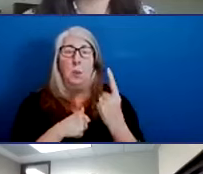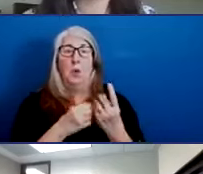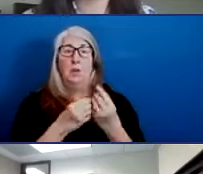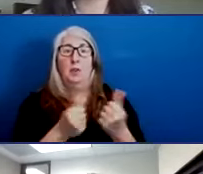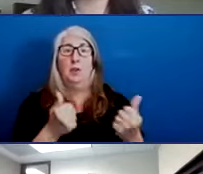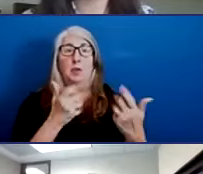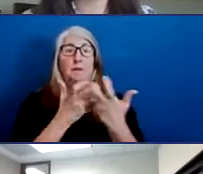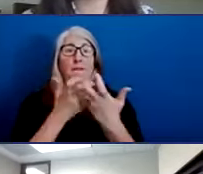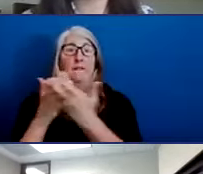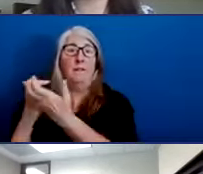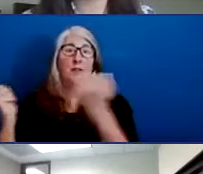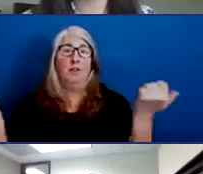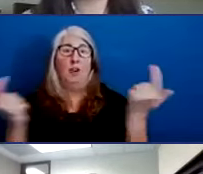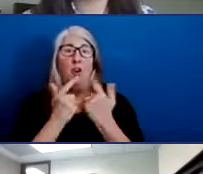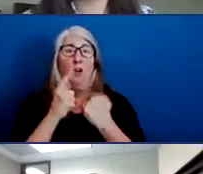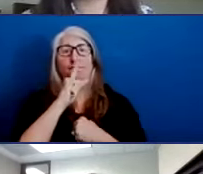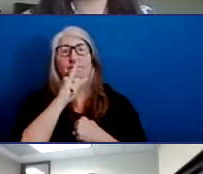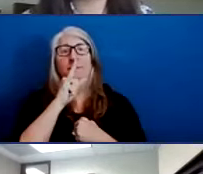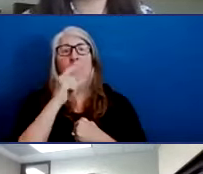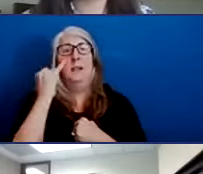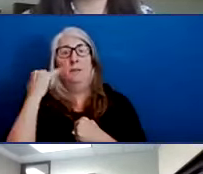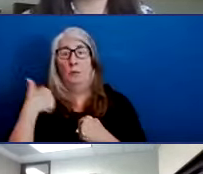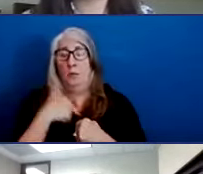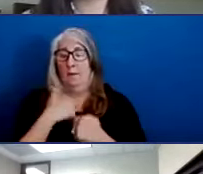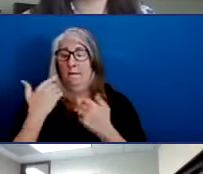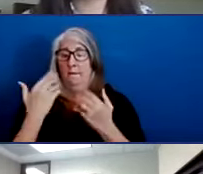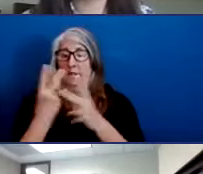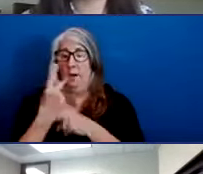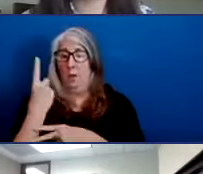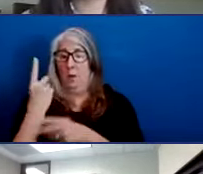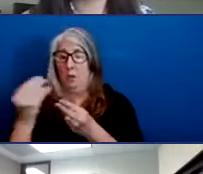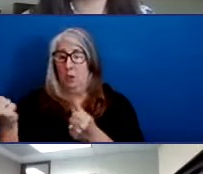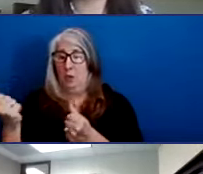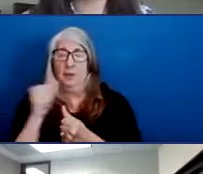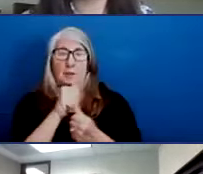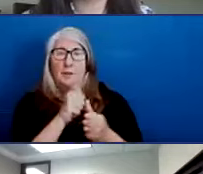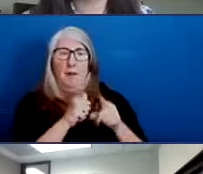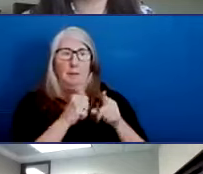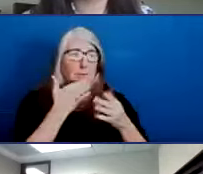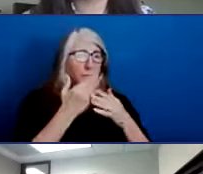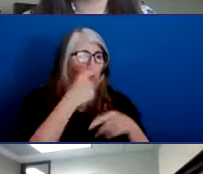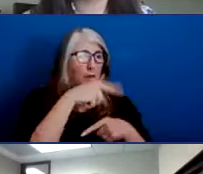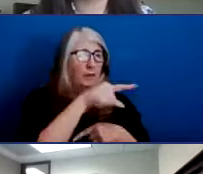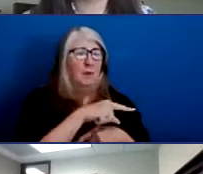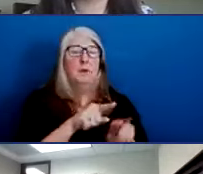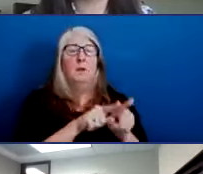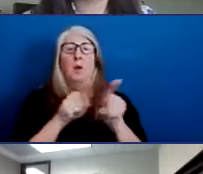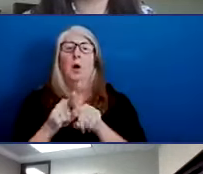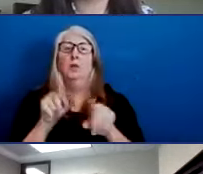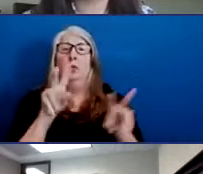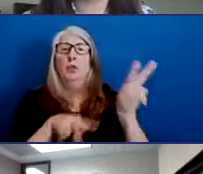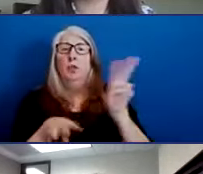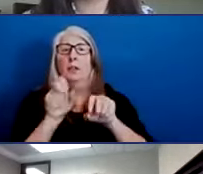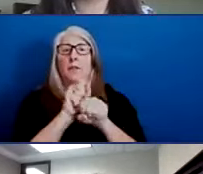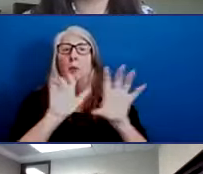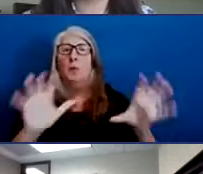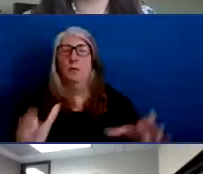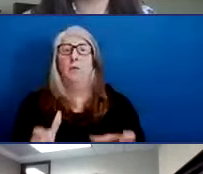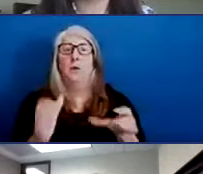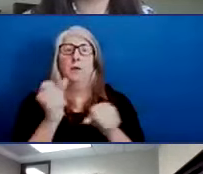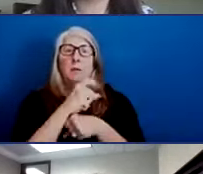just had this one technology, it would fix it all, right? Part of the issue is also workforce and ensuring that there is